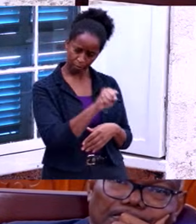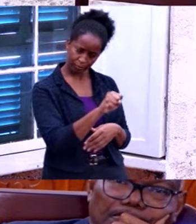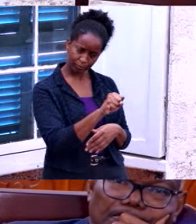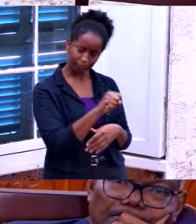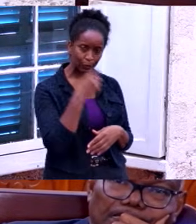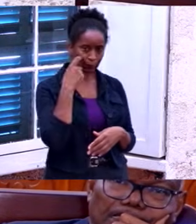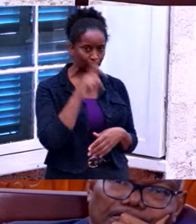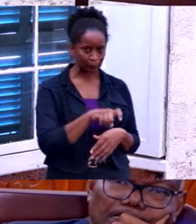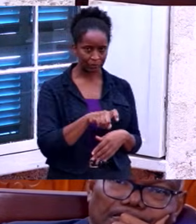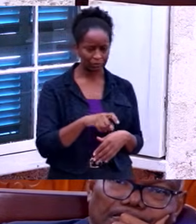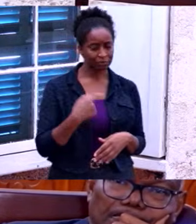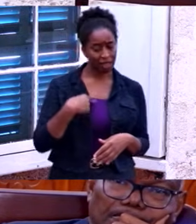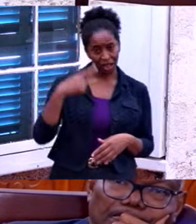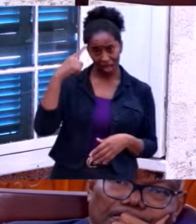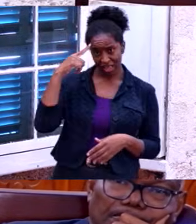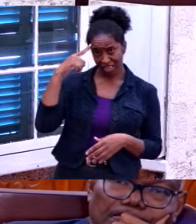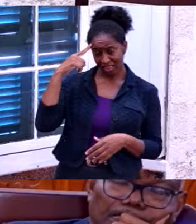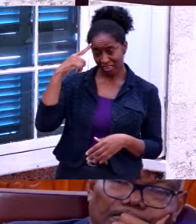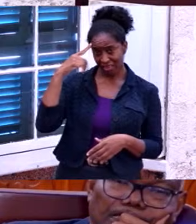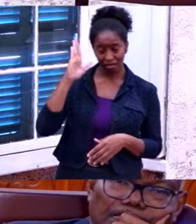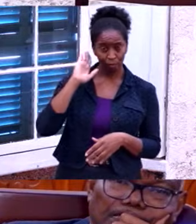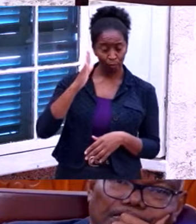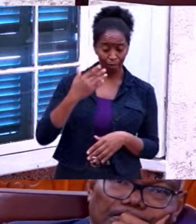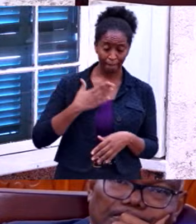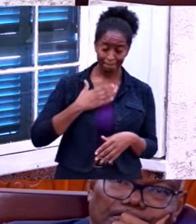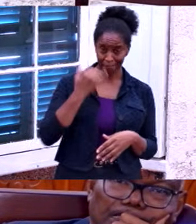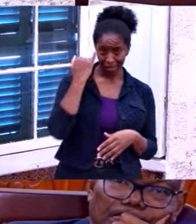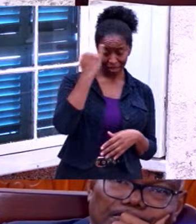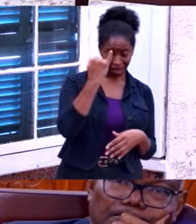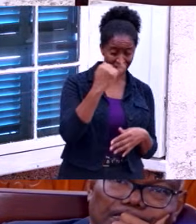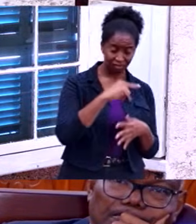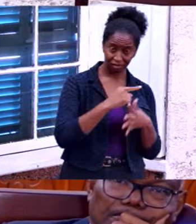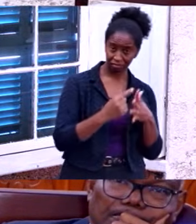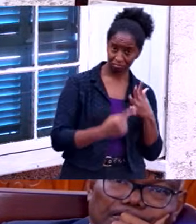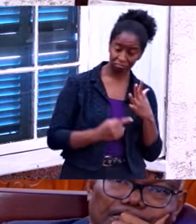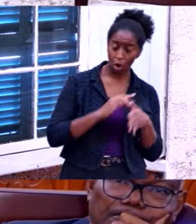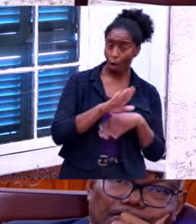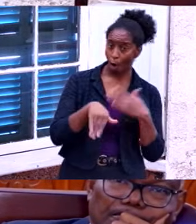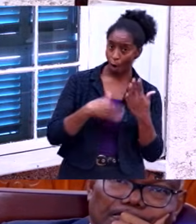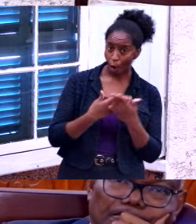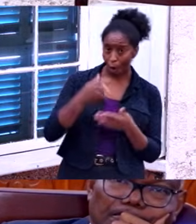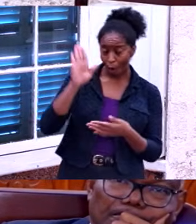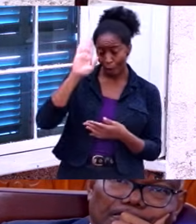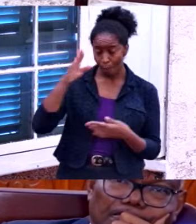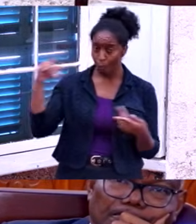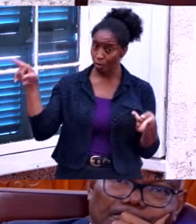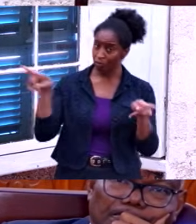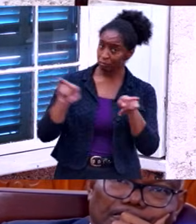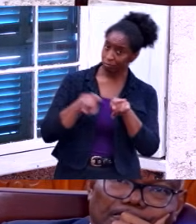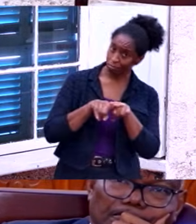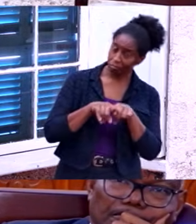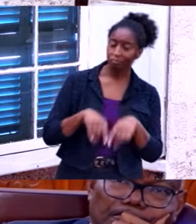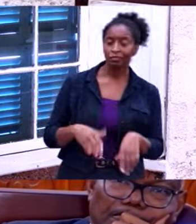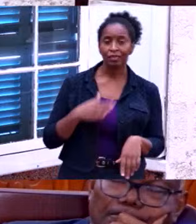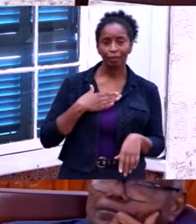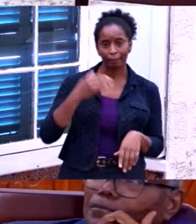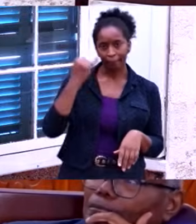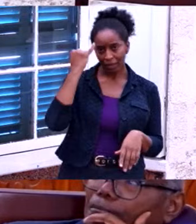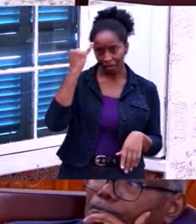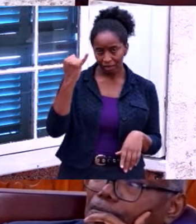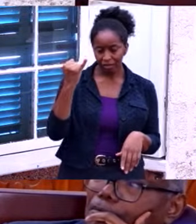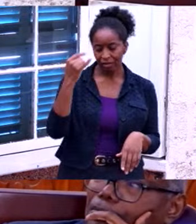every occasion. I know that I will get a lot of opposition on the point of quota systems for women, which I strongly believe